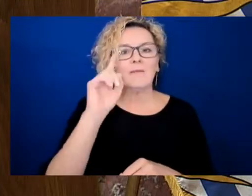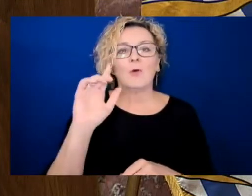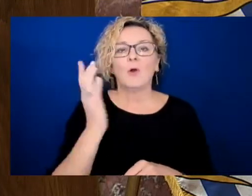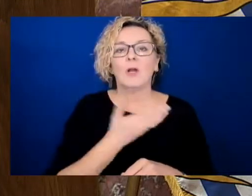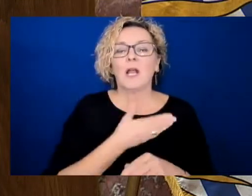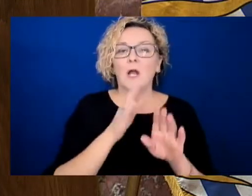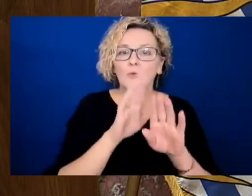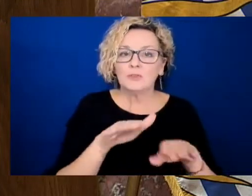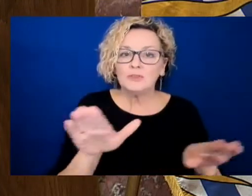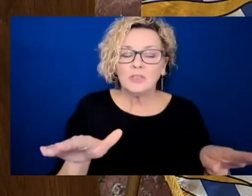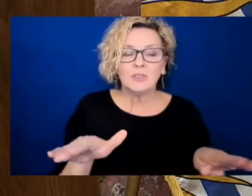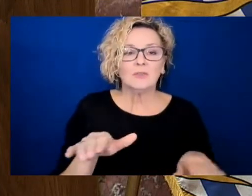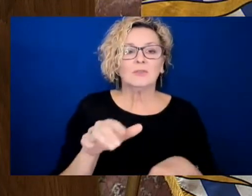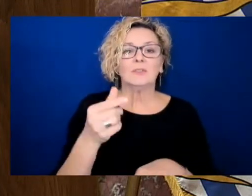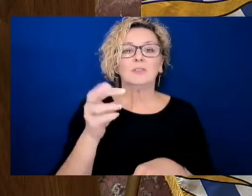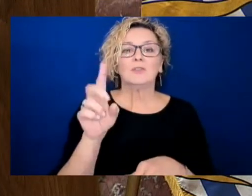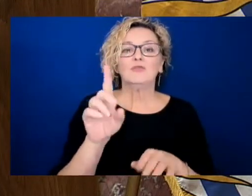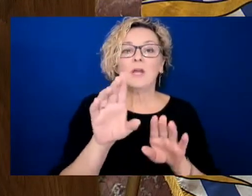our communities.